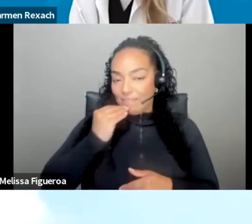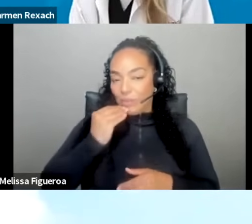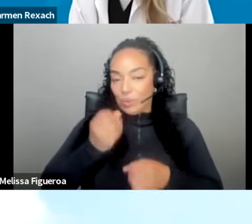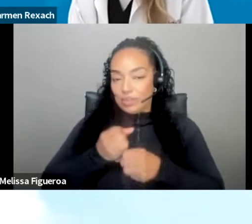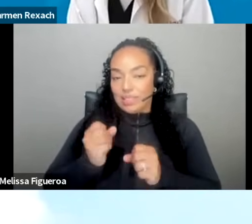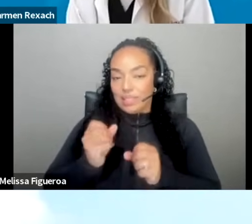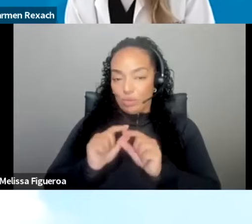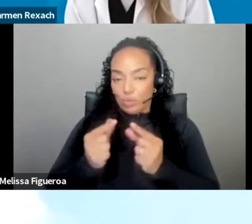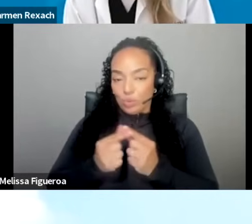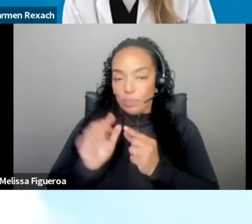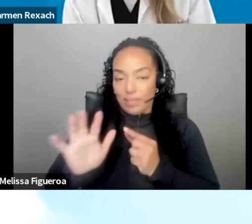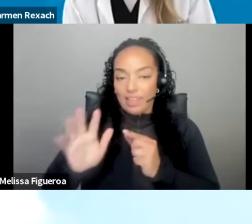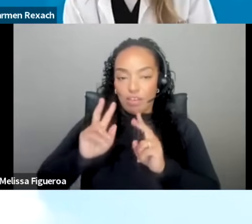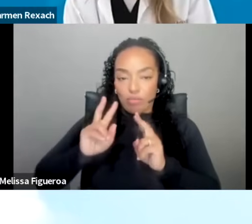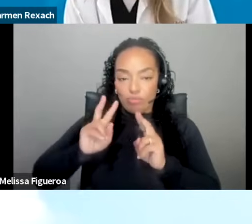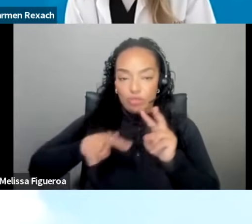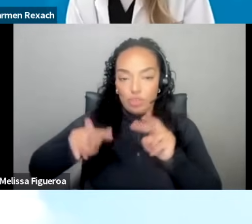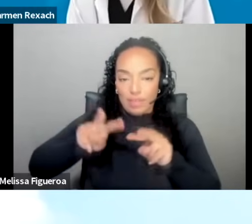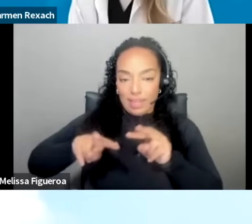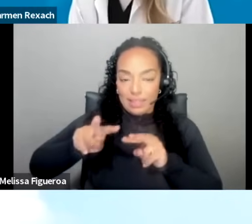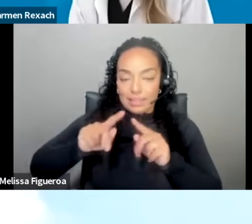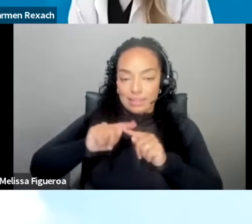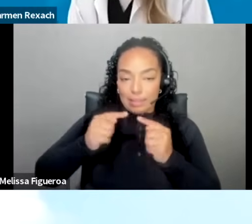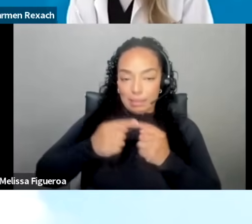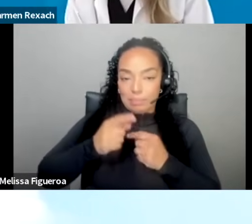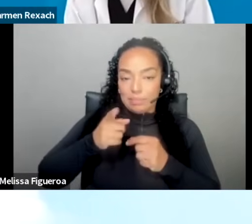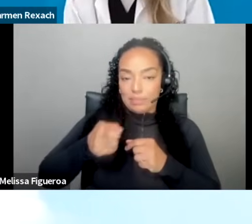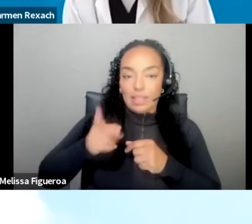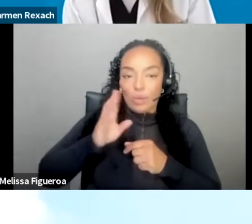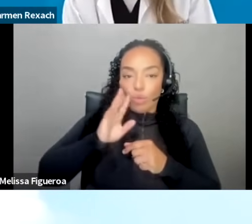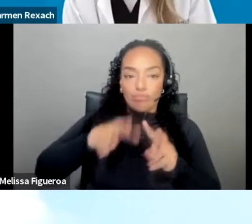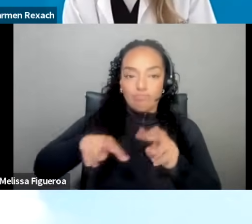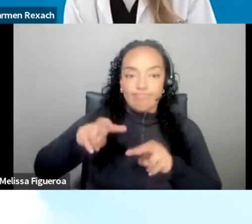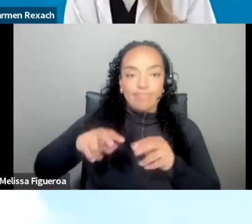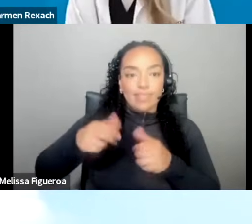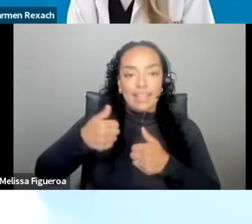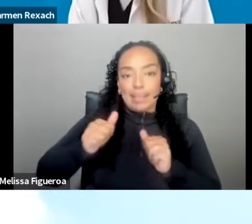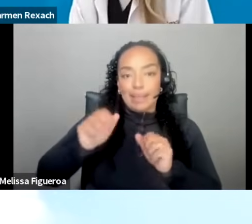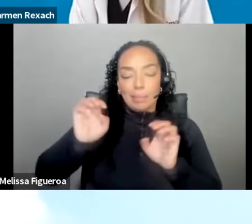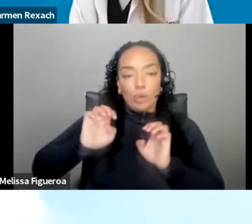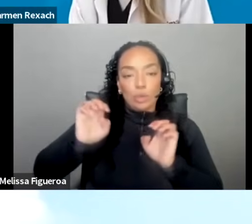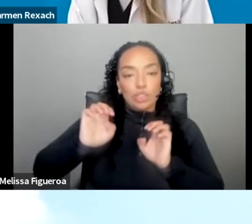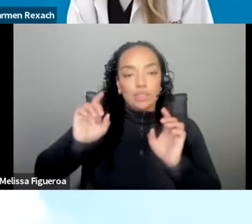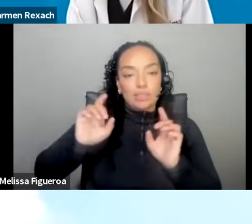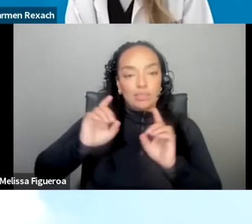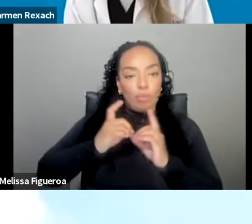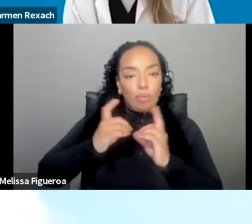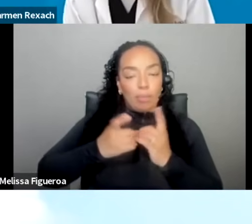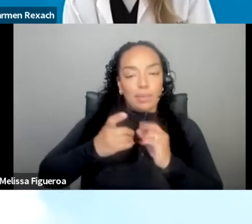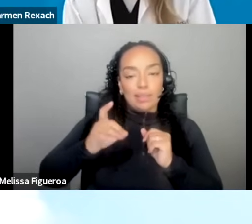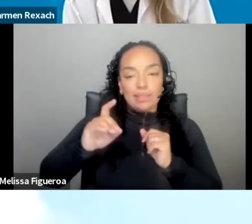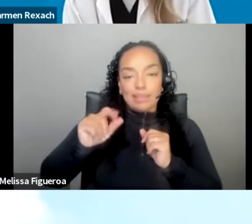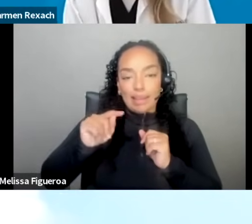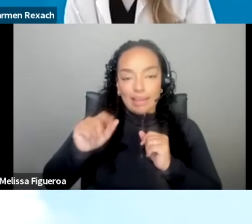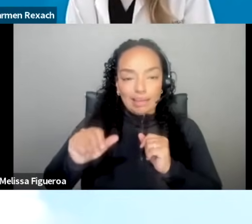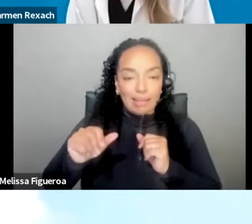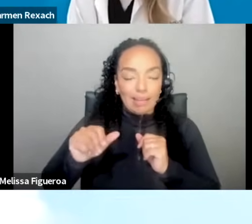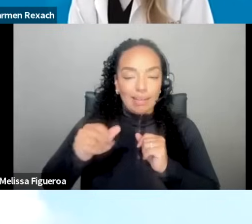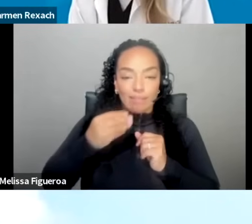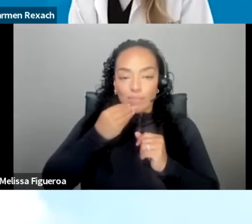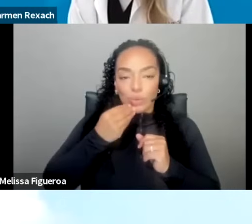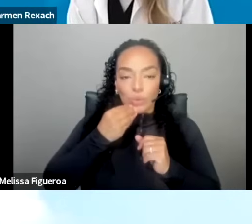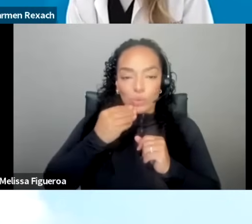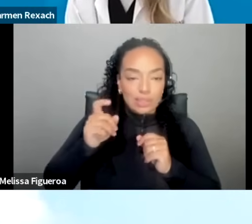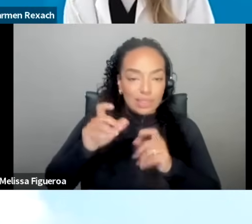team to make sure that they're monitoring any emergency department data, flu testing data for any unusual trends. And thus far,